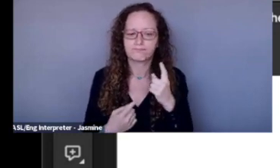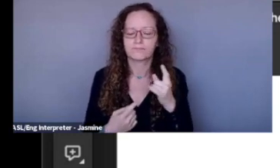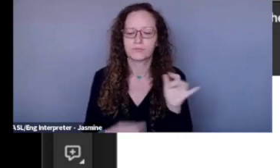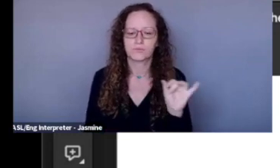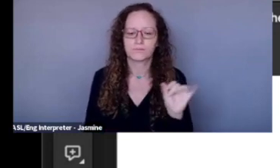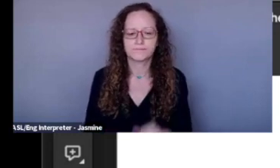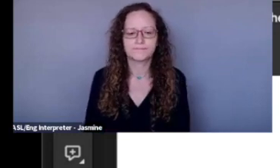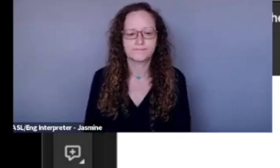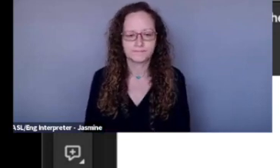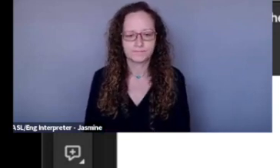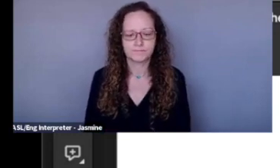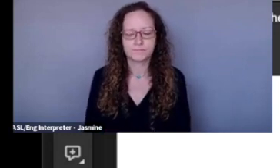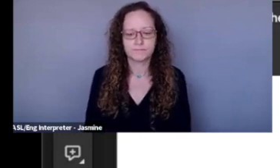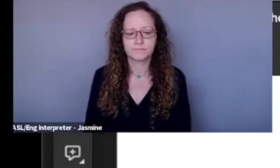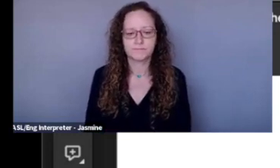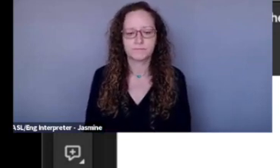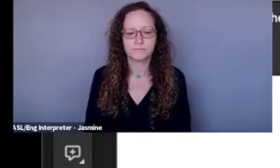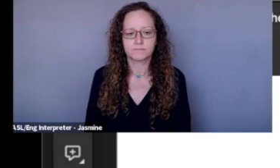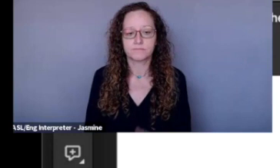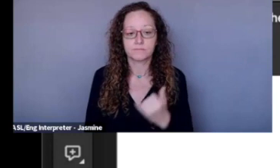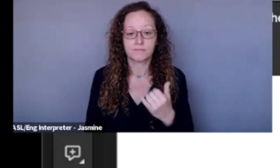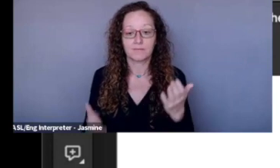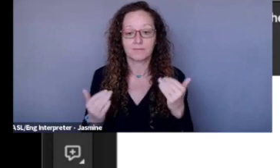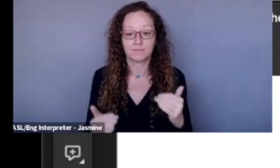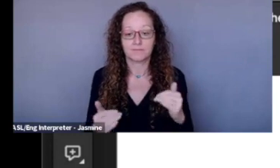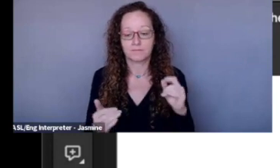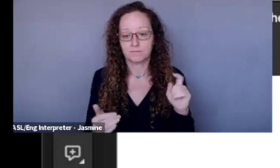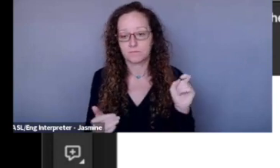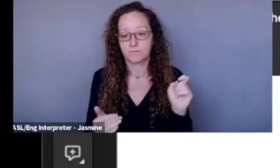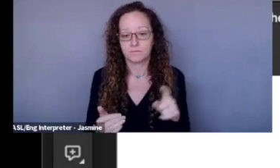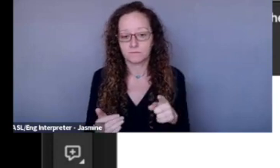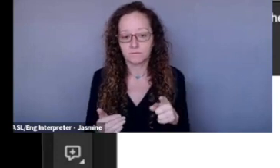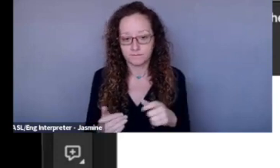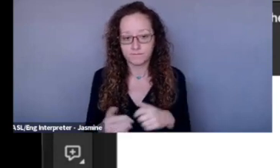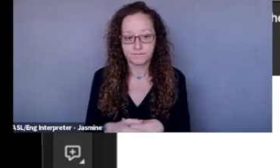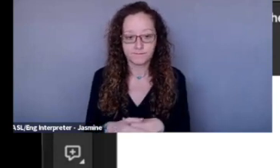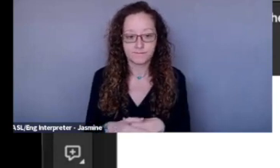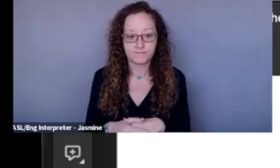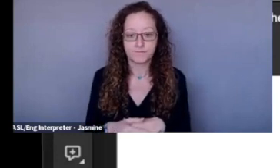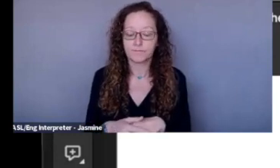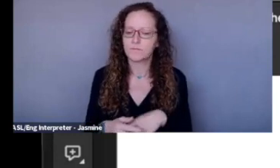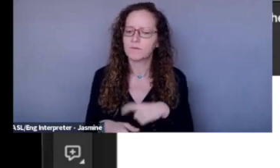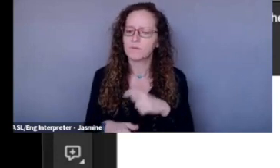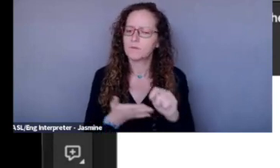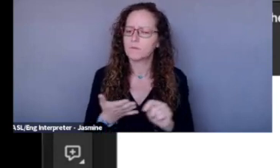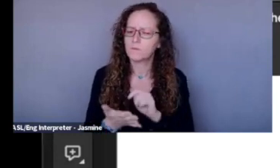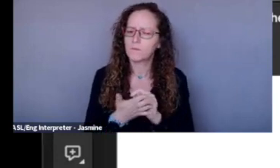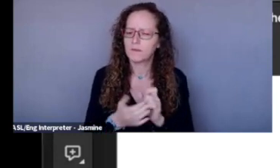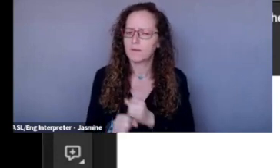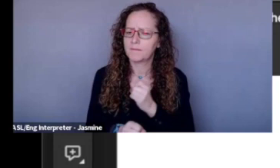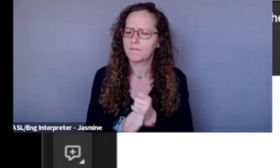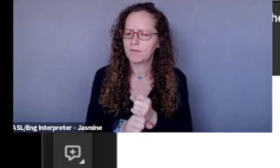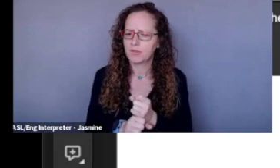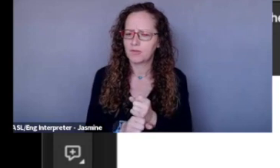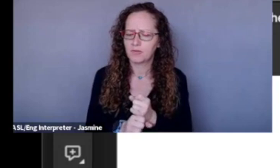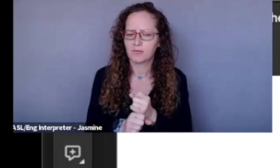well. So I'll ask another question now. What time of year do you think this is? I want